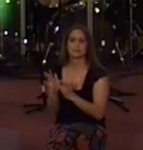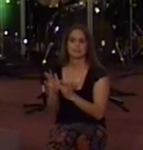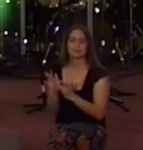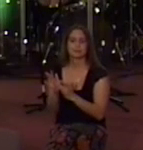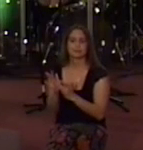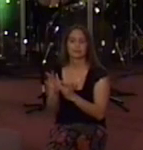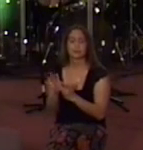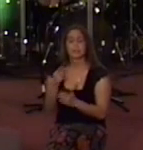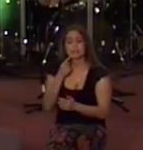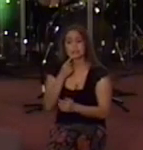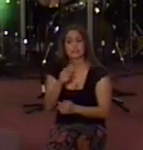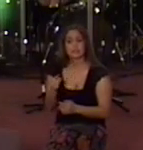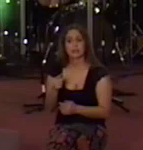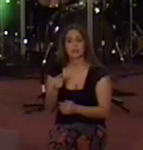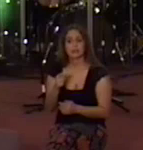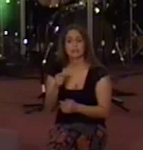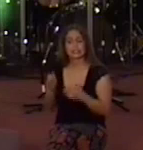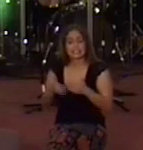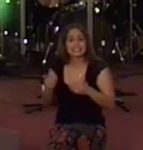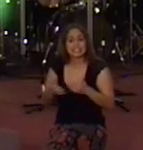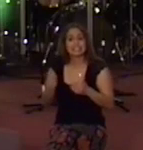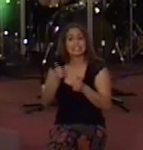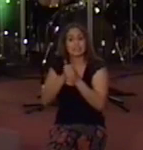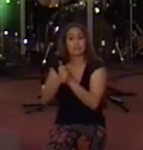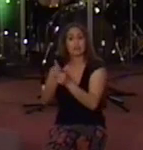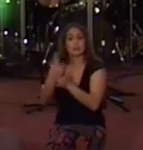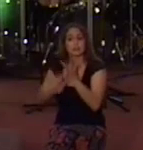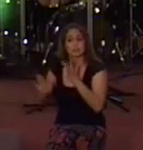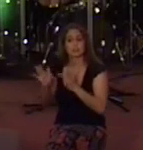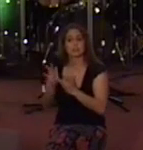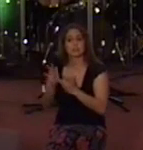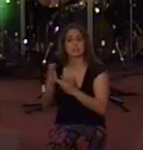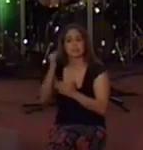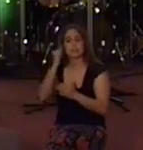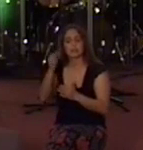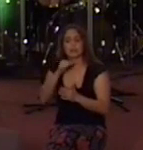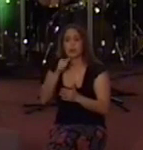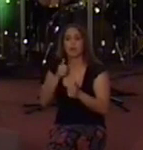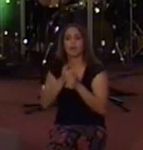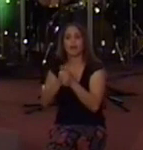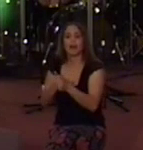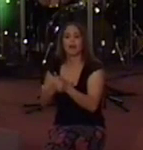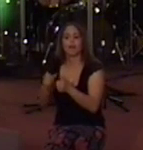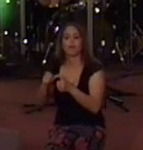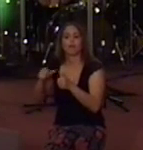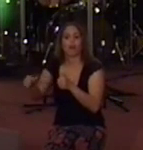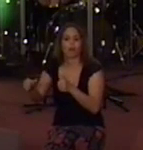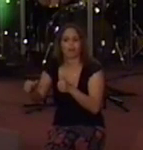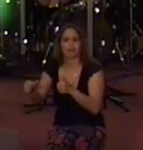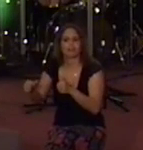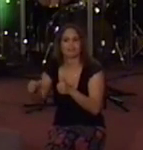I want to tell you, it's very easy to follow Jesus if you don't follow him very far.